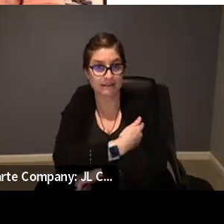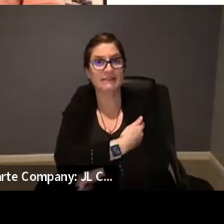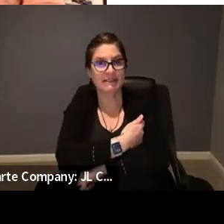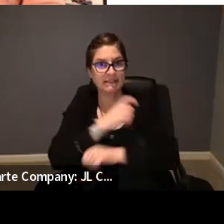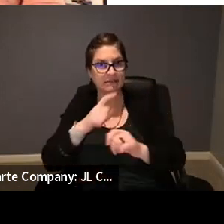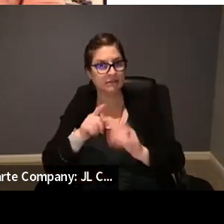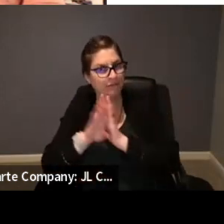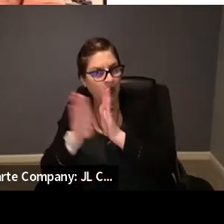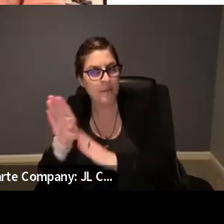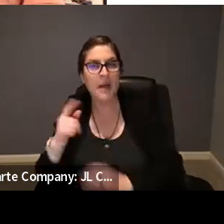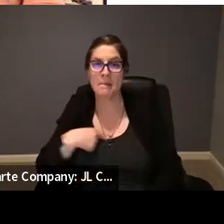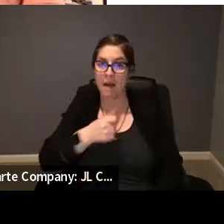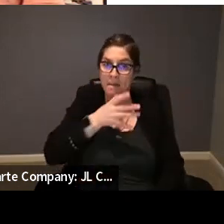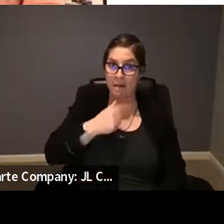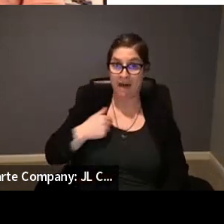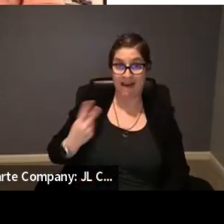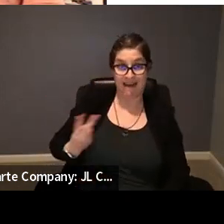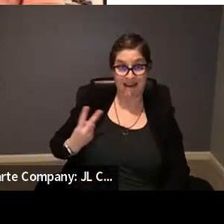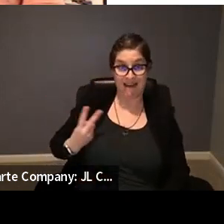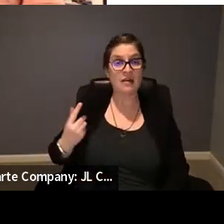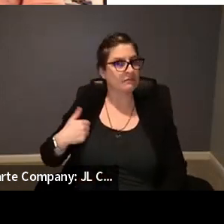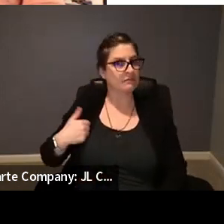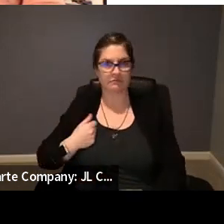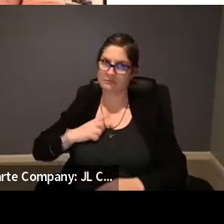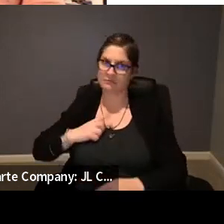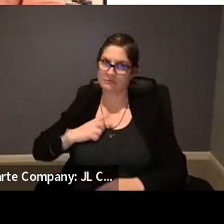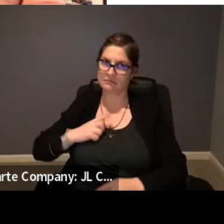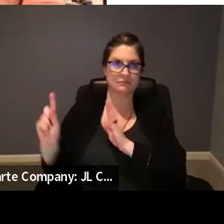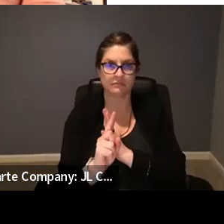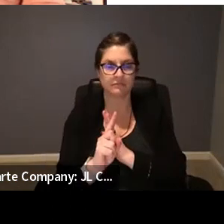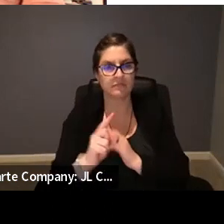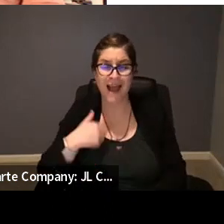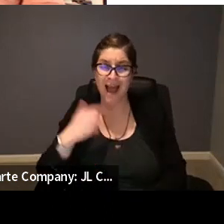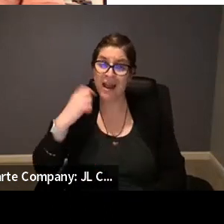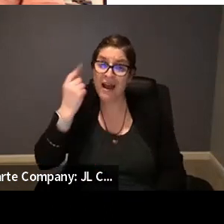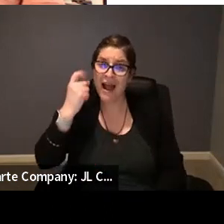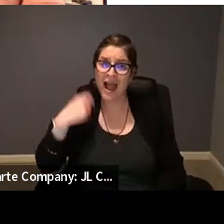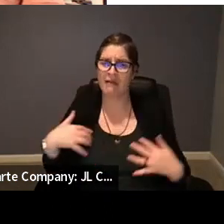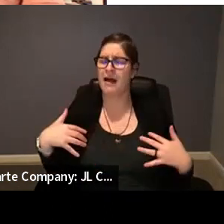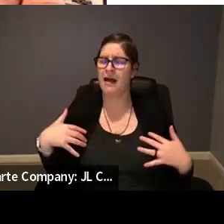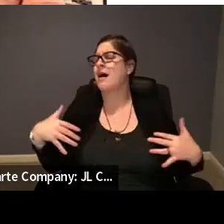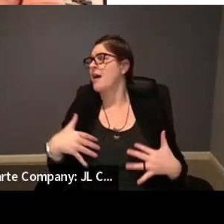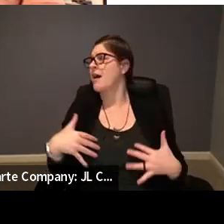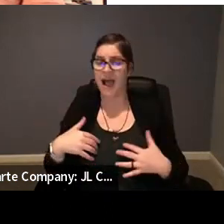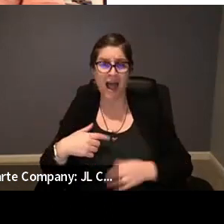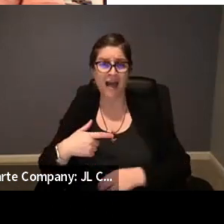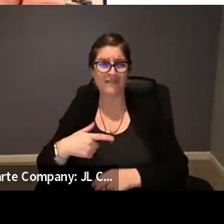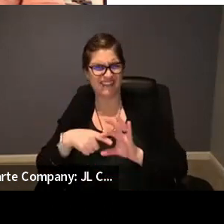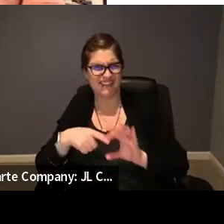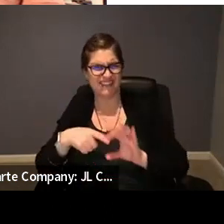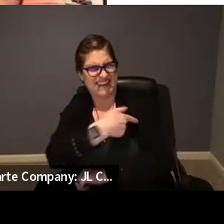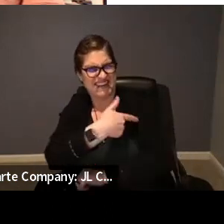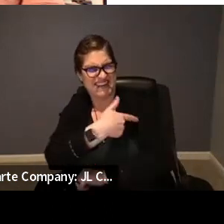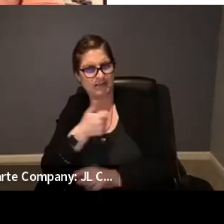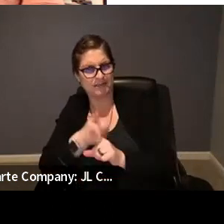and I were first in line, even though I'm highly needle phobic. I got all three jabs and, You know, I was completely proud to do it. And now